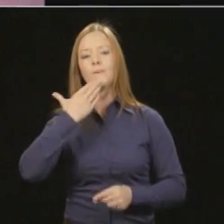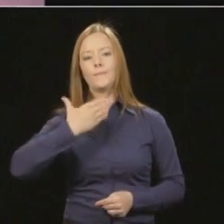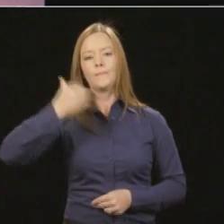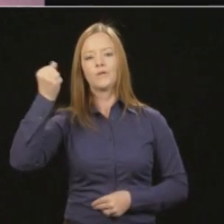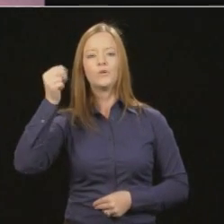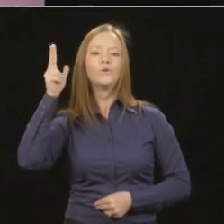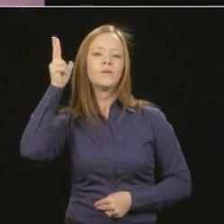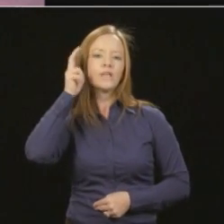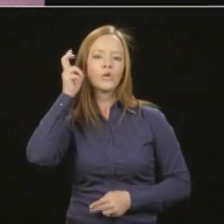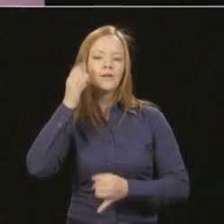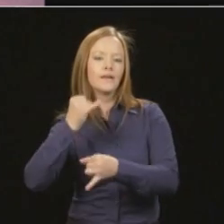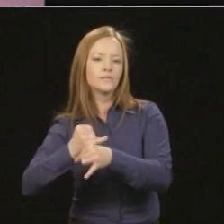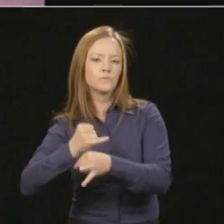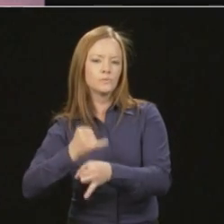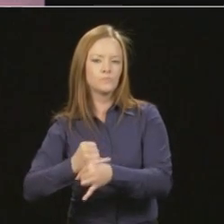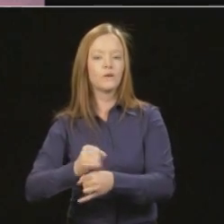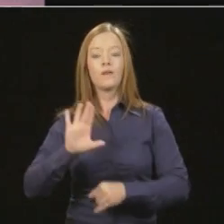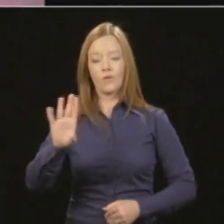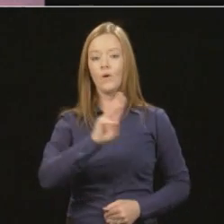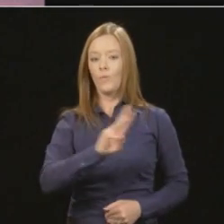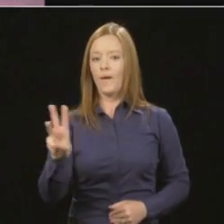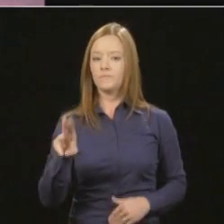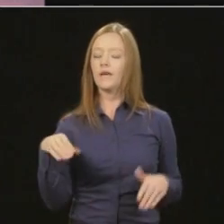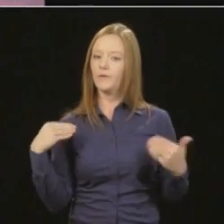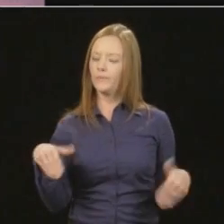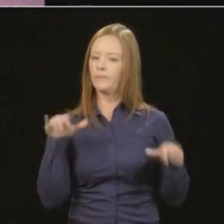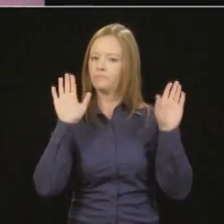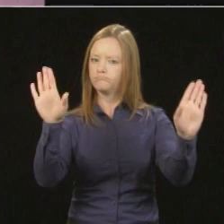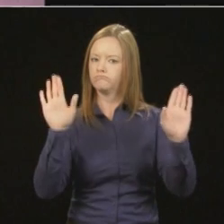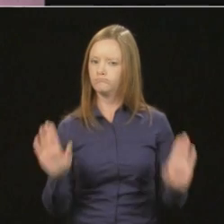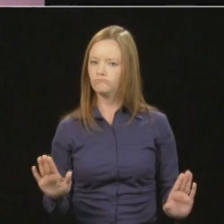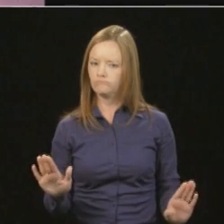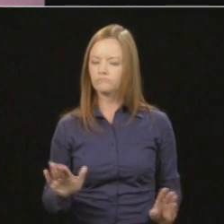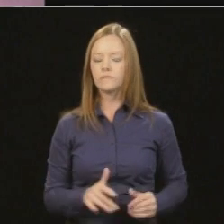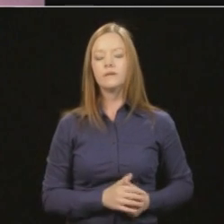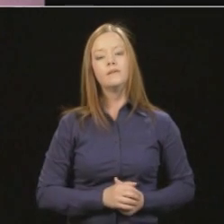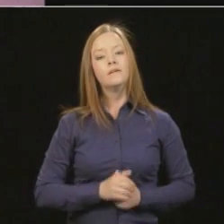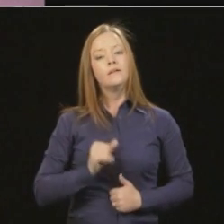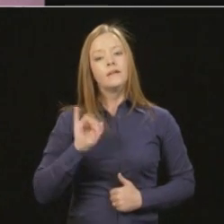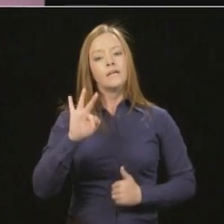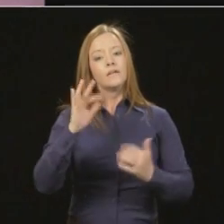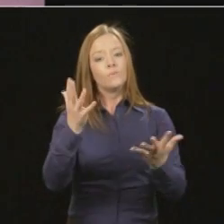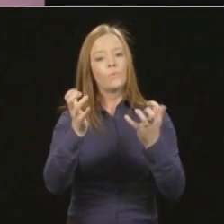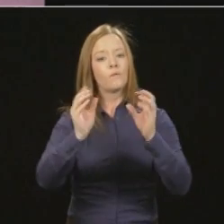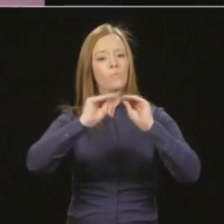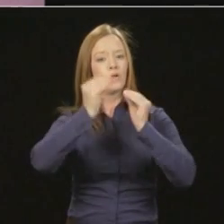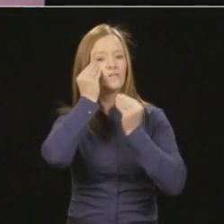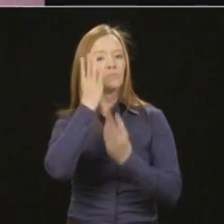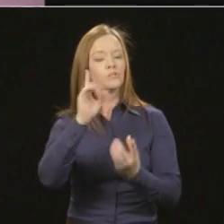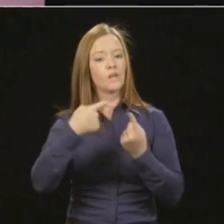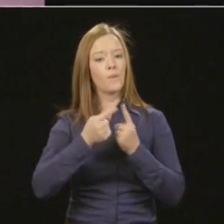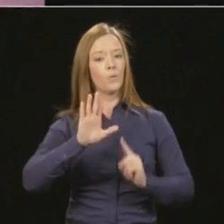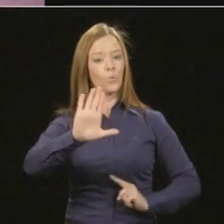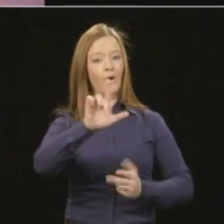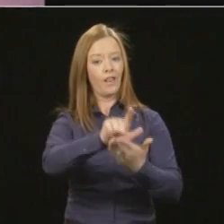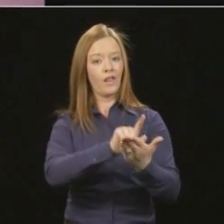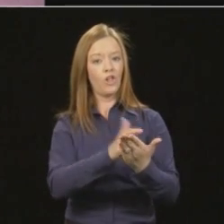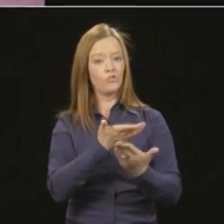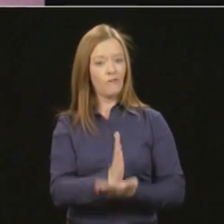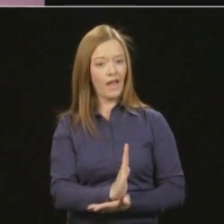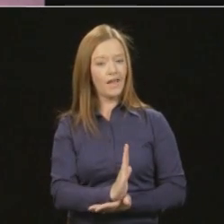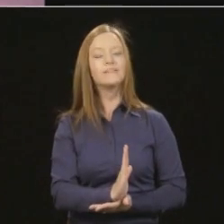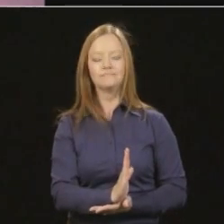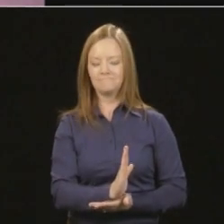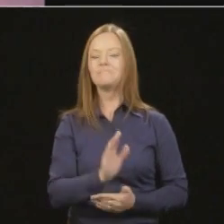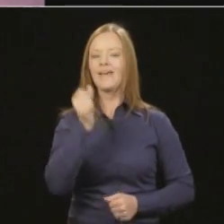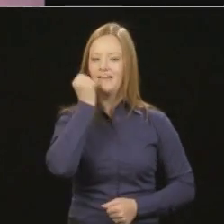Hearing Institute, and their website resources are fantastic. And if you're looking for information about your legal rights, look no further